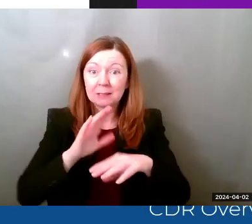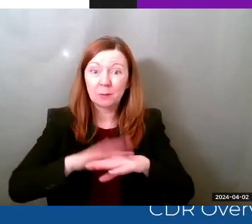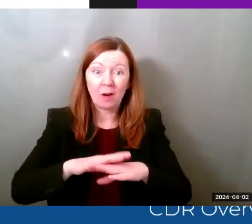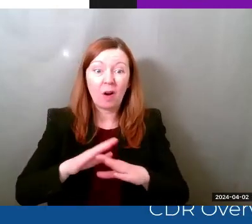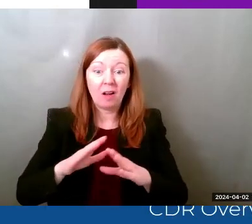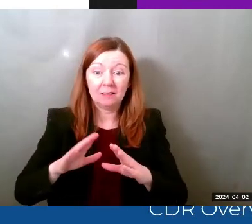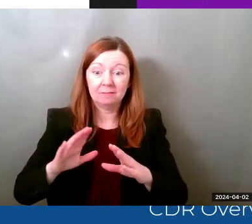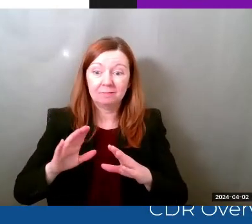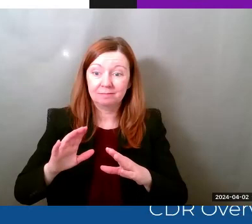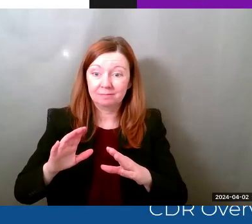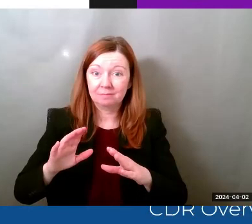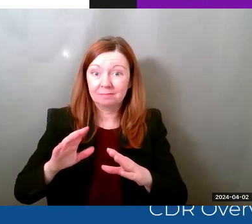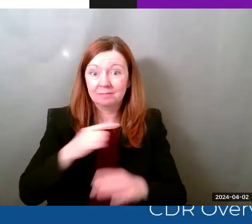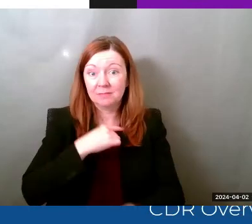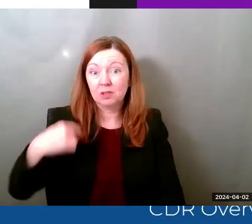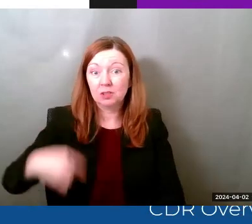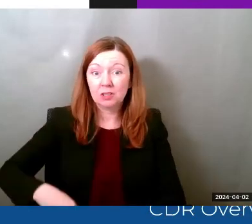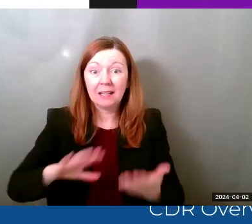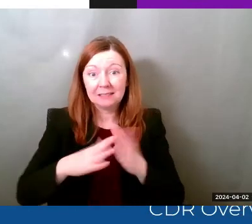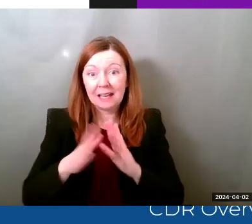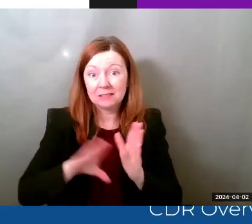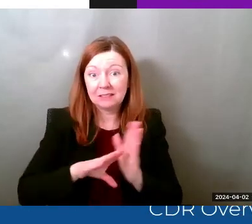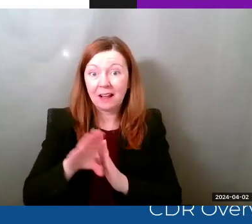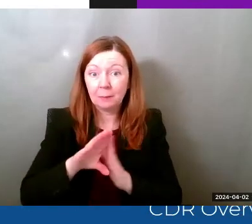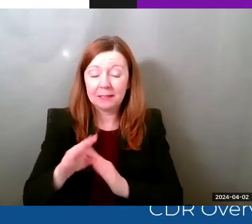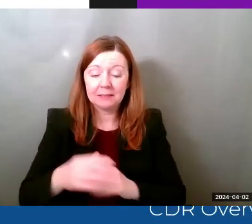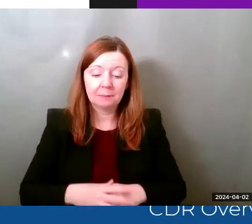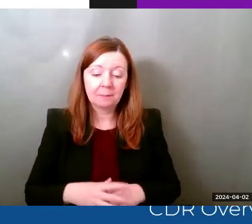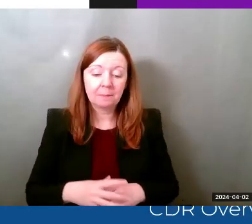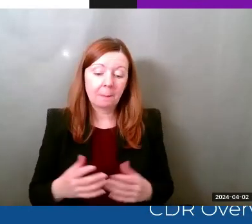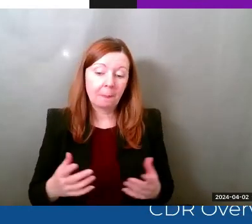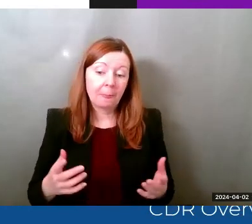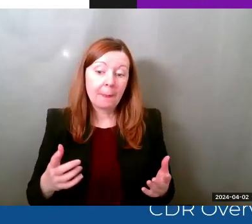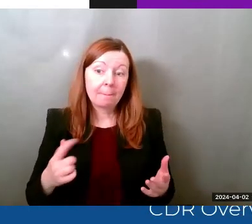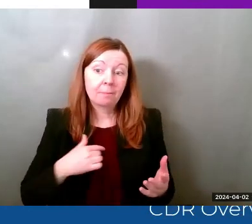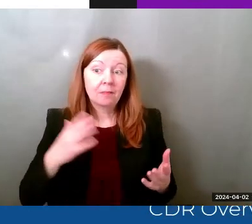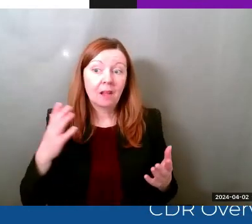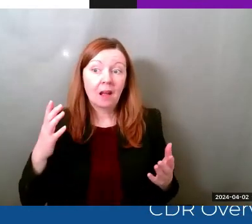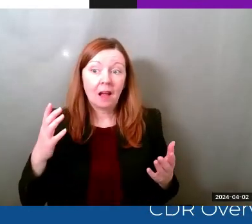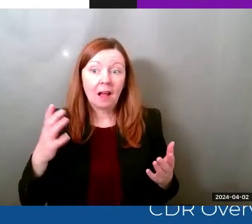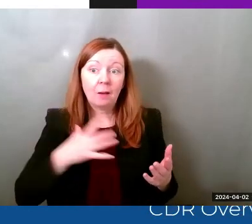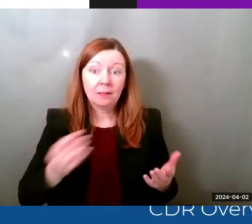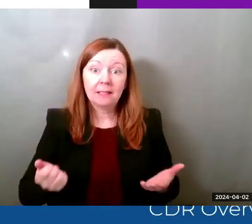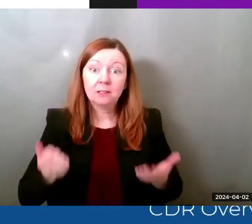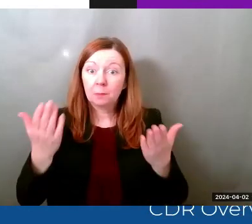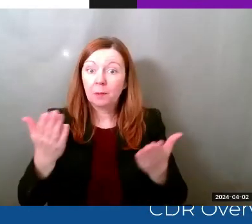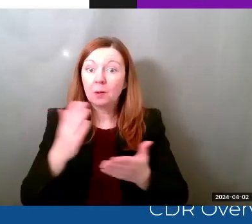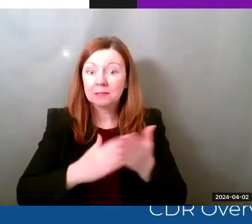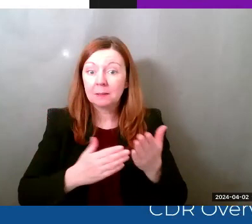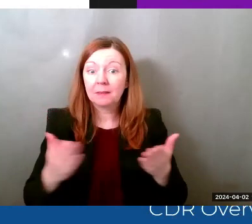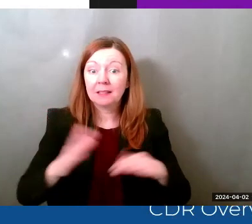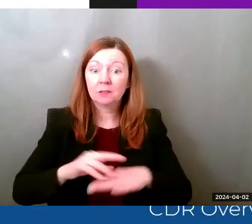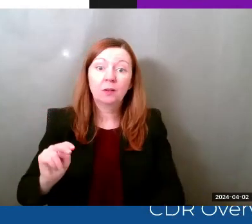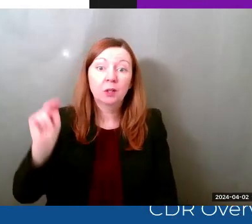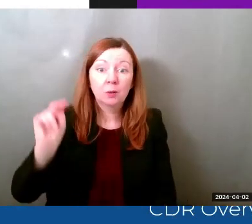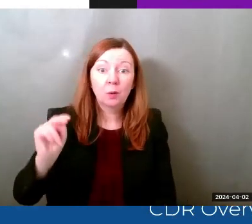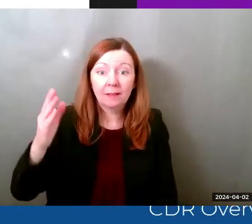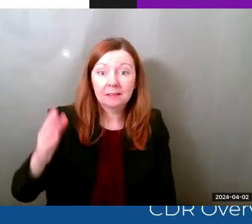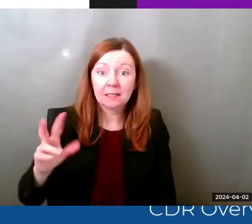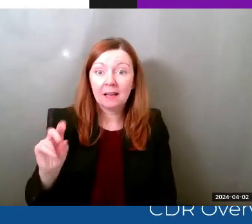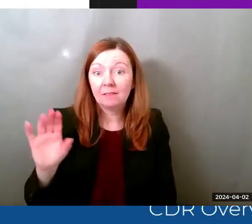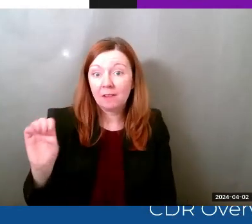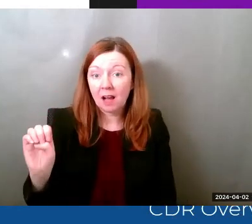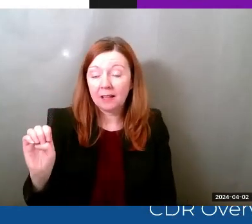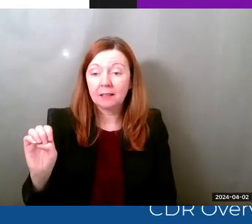development of Chinatown. I like to propose some things to go on the north side of Vine Street